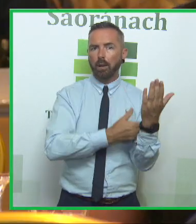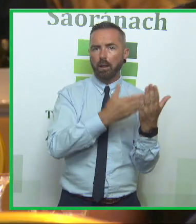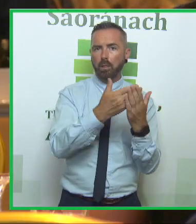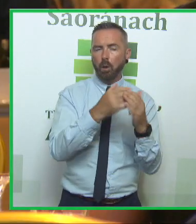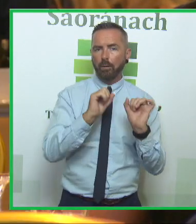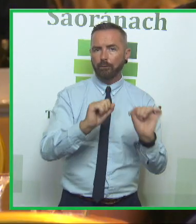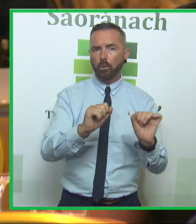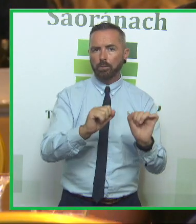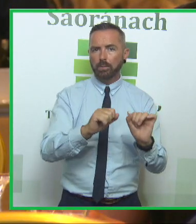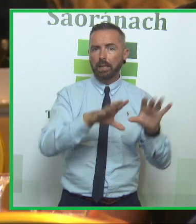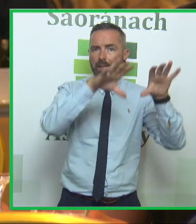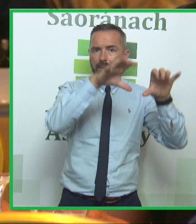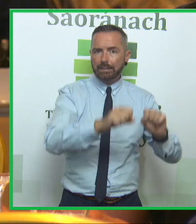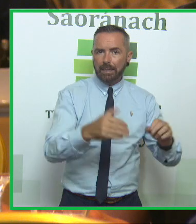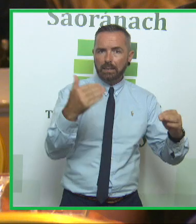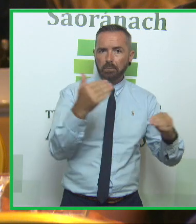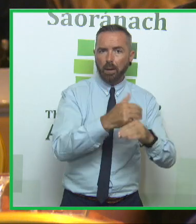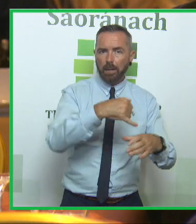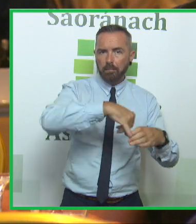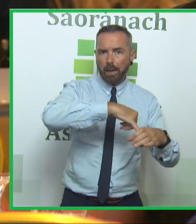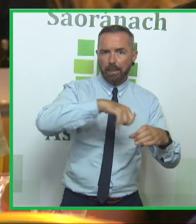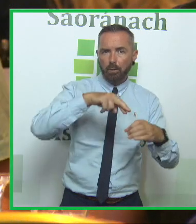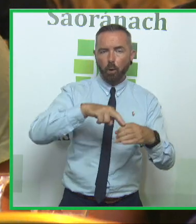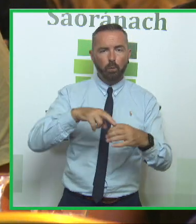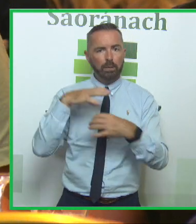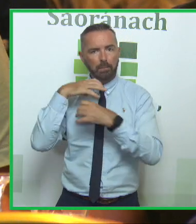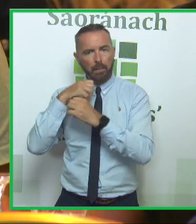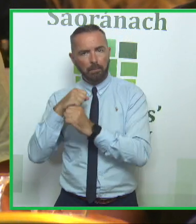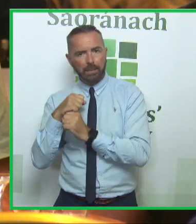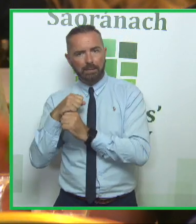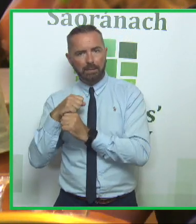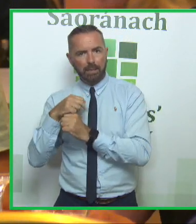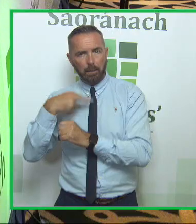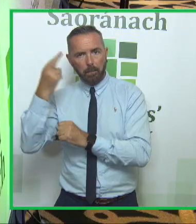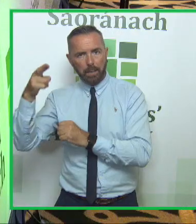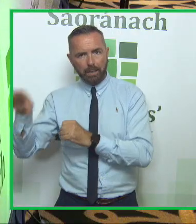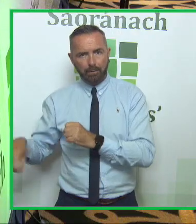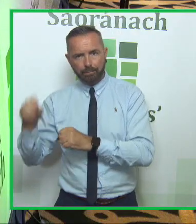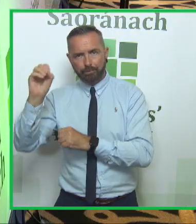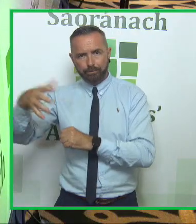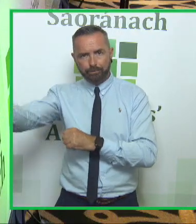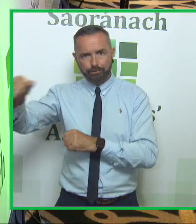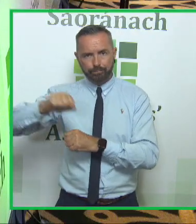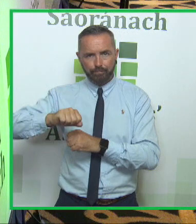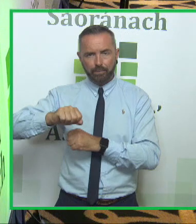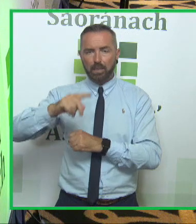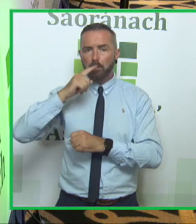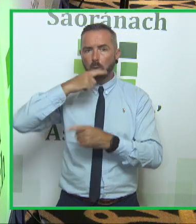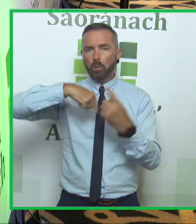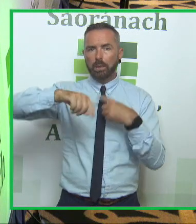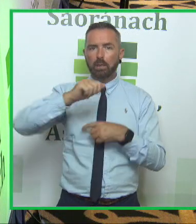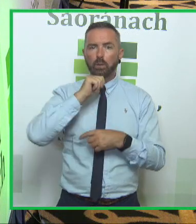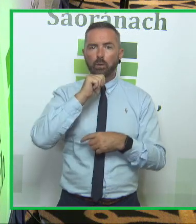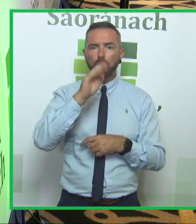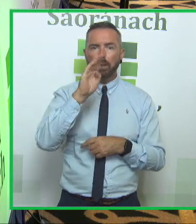drugs by medics or amnesty bins at the entry point. What's a little bit different about our approach is we don't have bins in isolation. Every